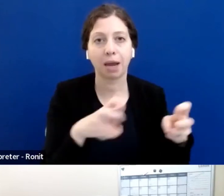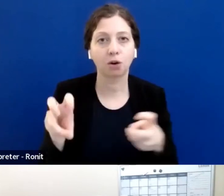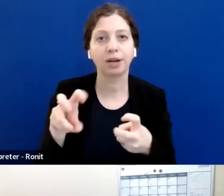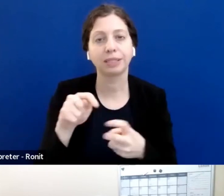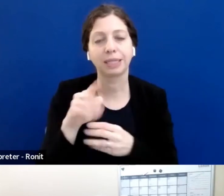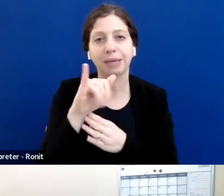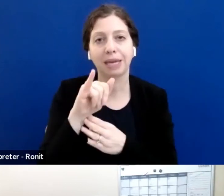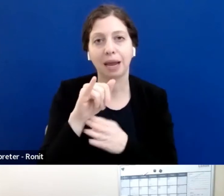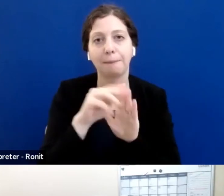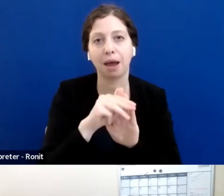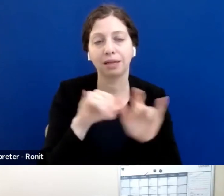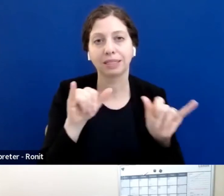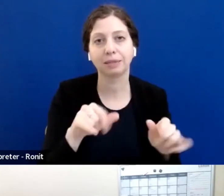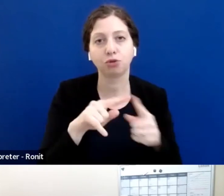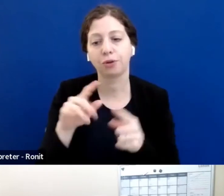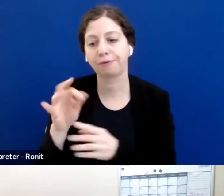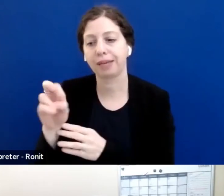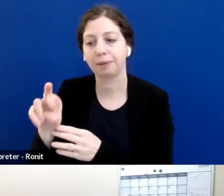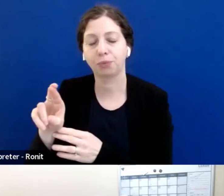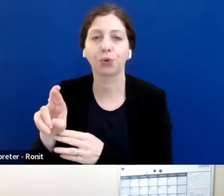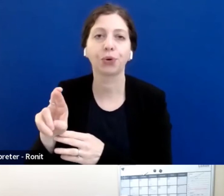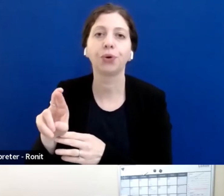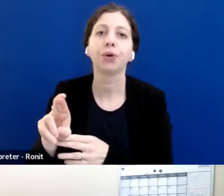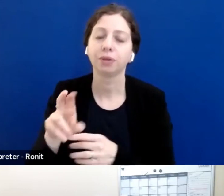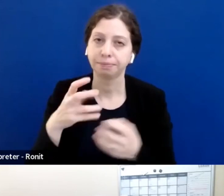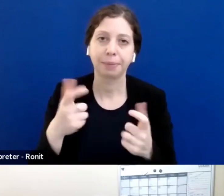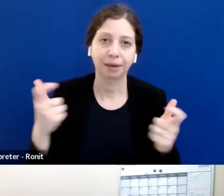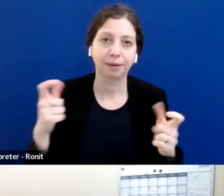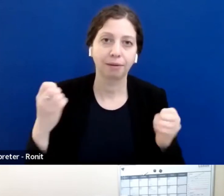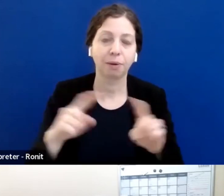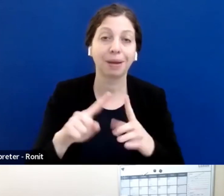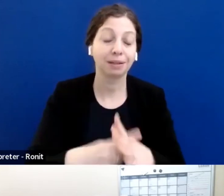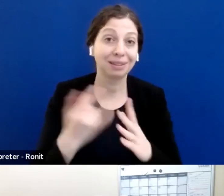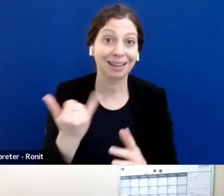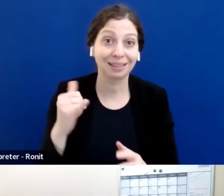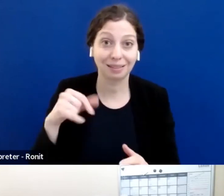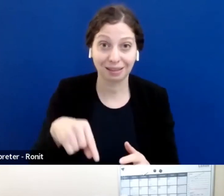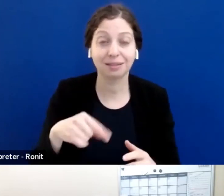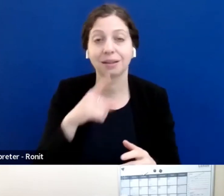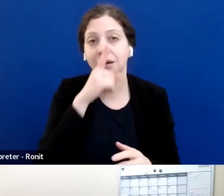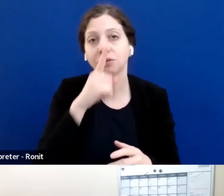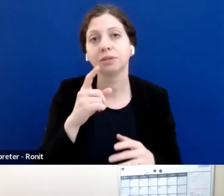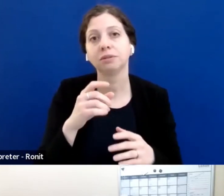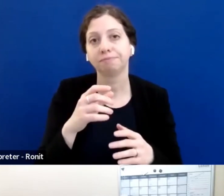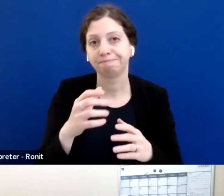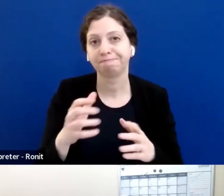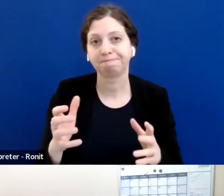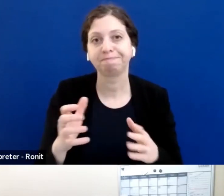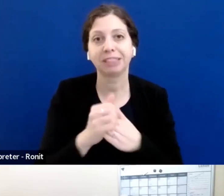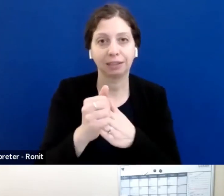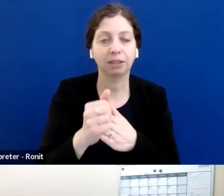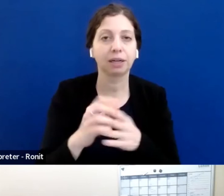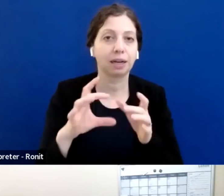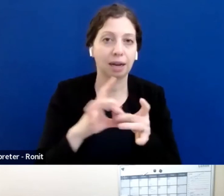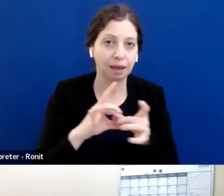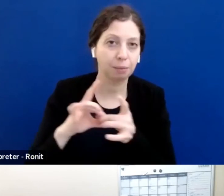systems data into FITBR. This was a major effort, but initiatives like this actually facilitate